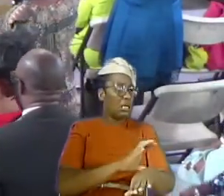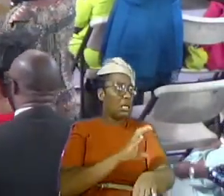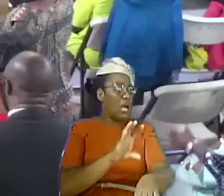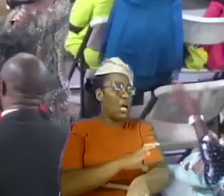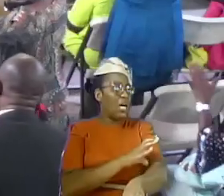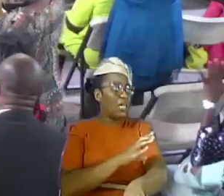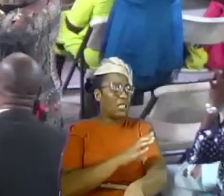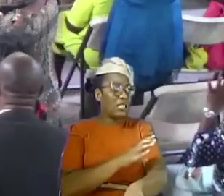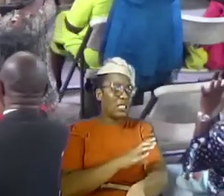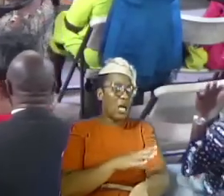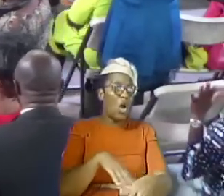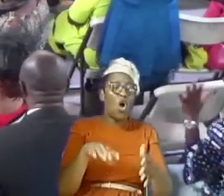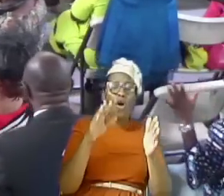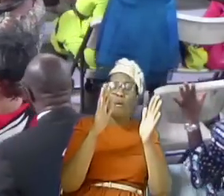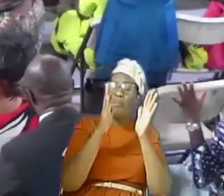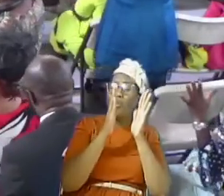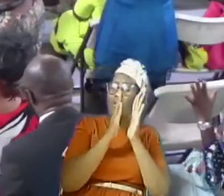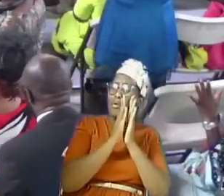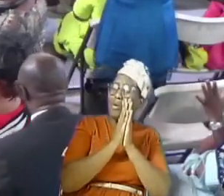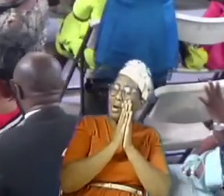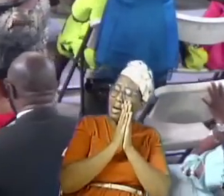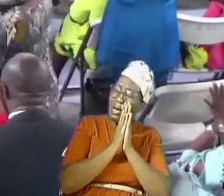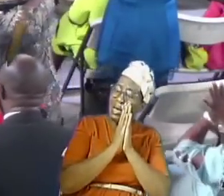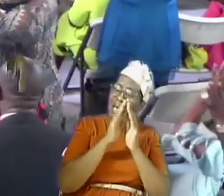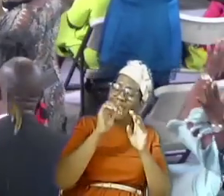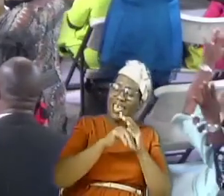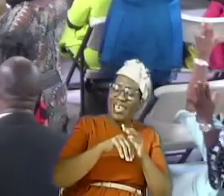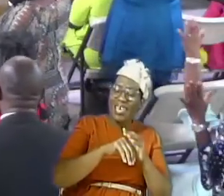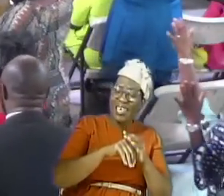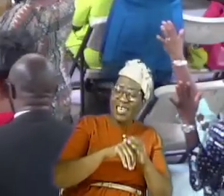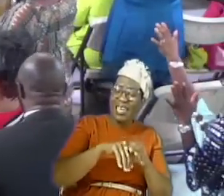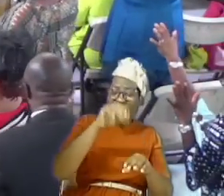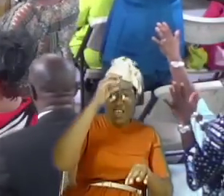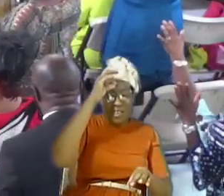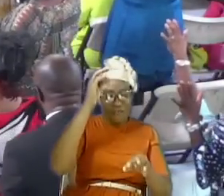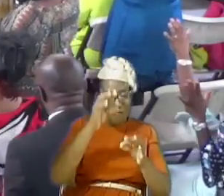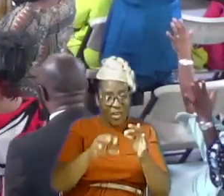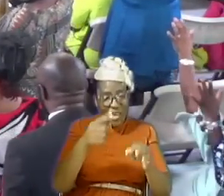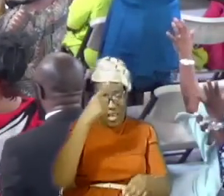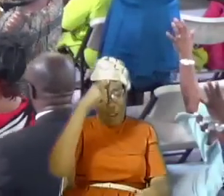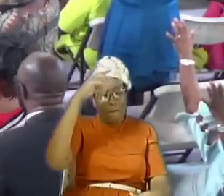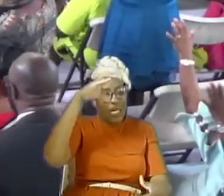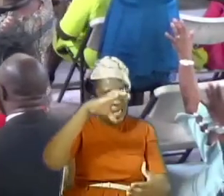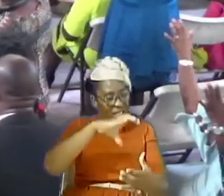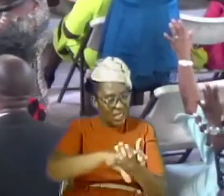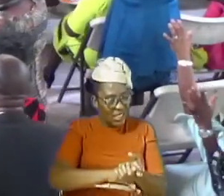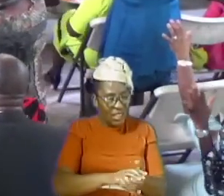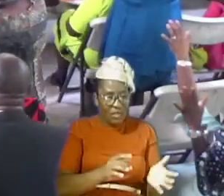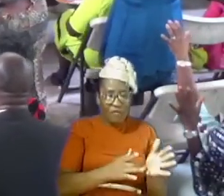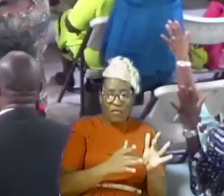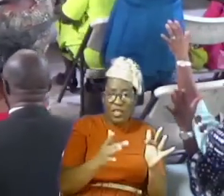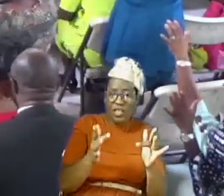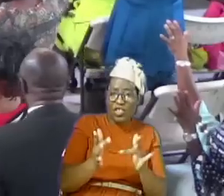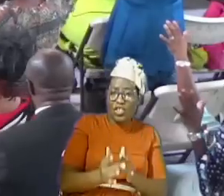God, I want to thank you this afternoon, Jesus, for hearing our prayer, Lord. I put them before you, Jesus. I curse